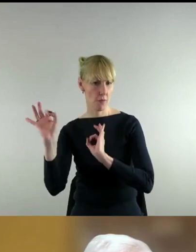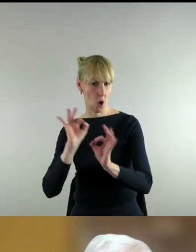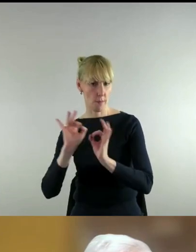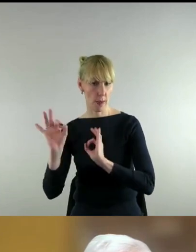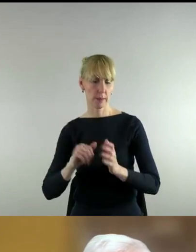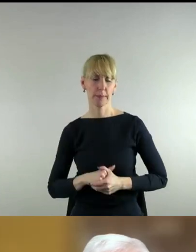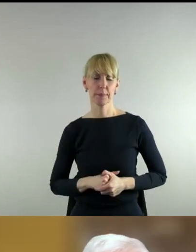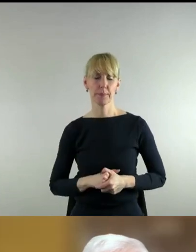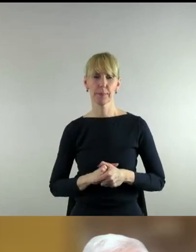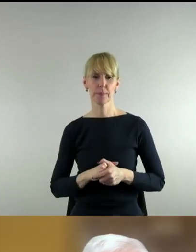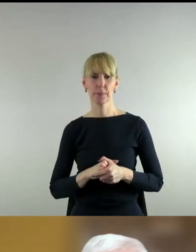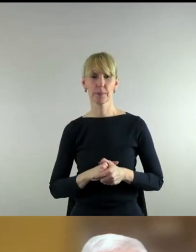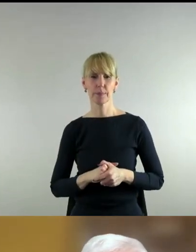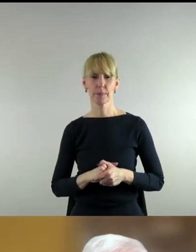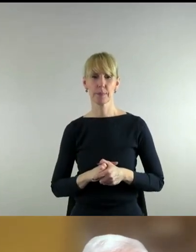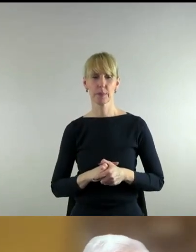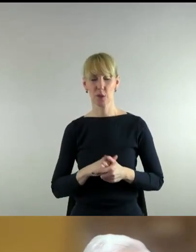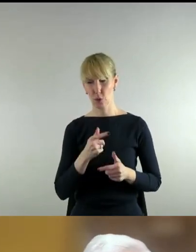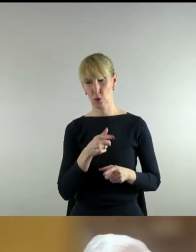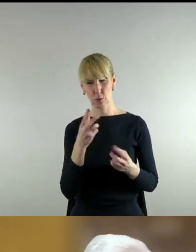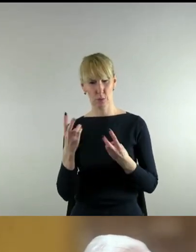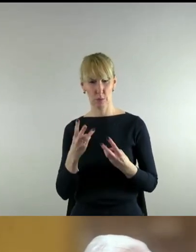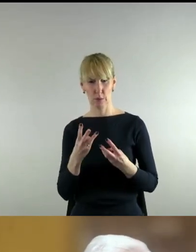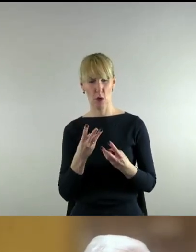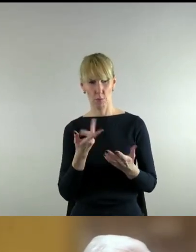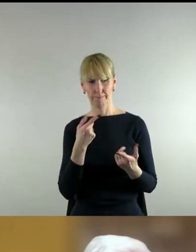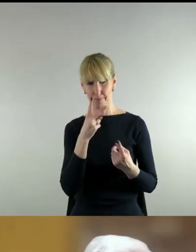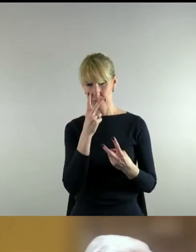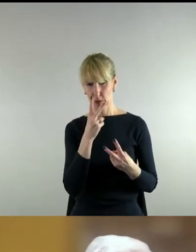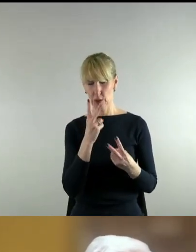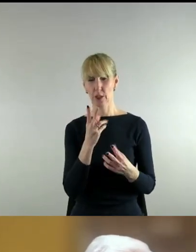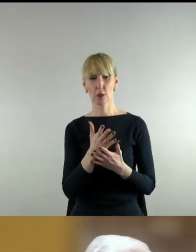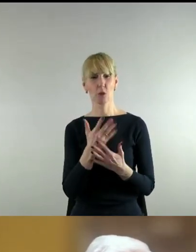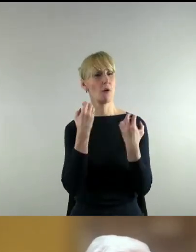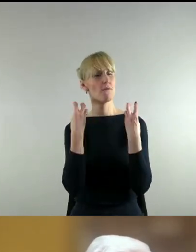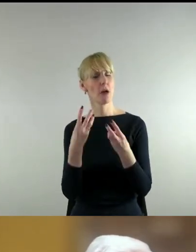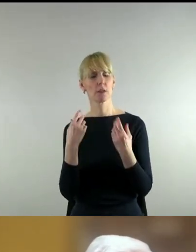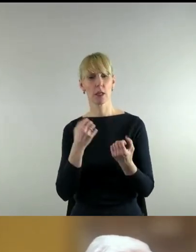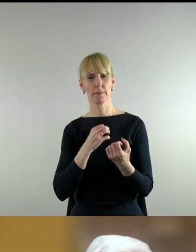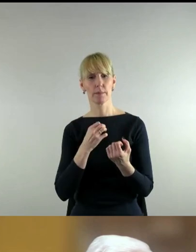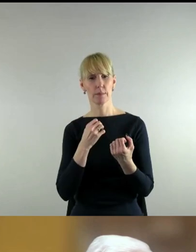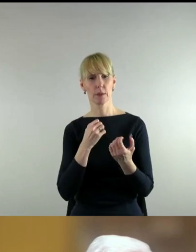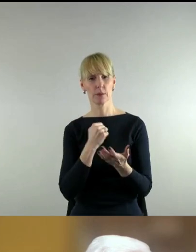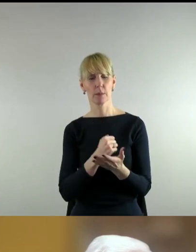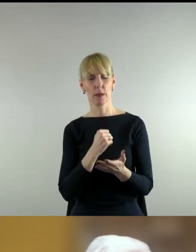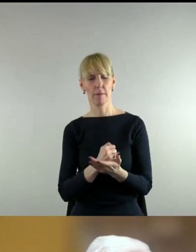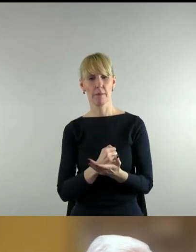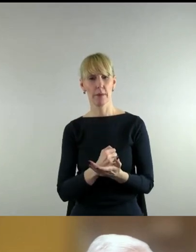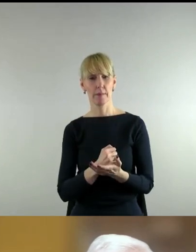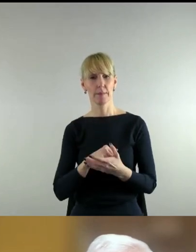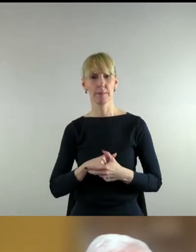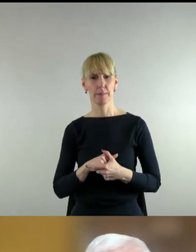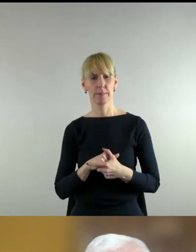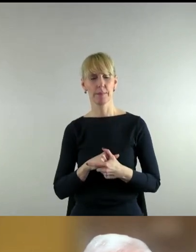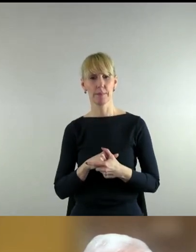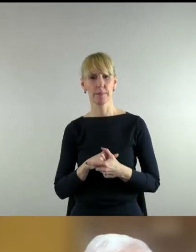information. This is a very important thing that really points out to the weakest points in our system that